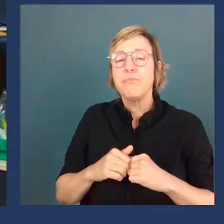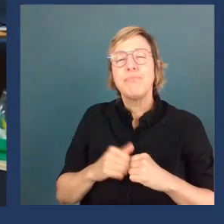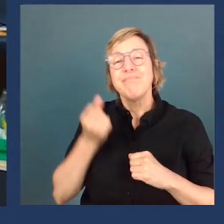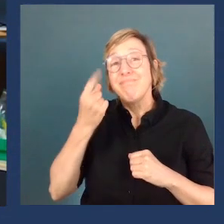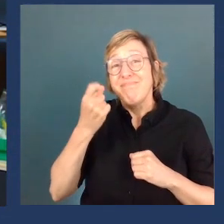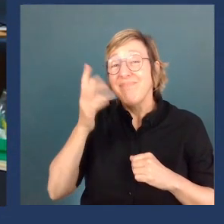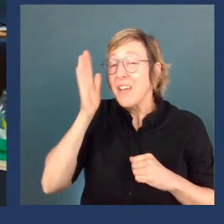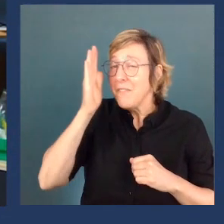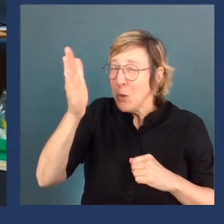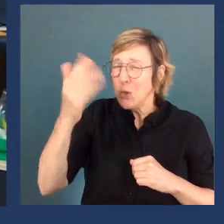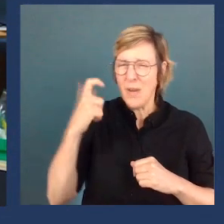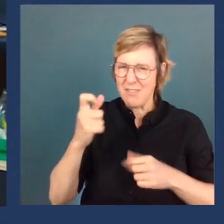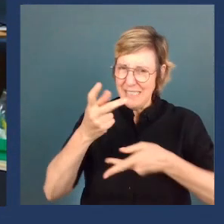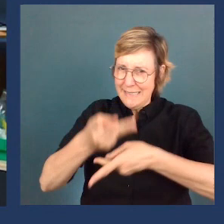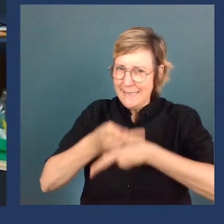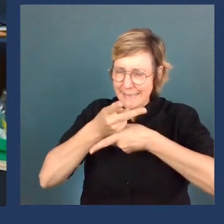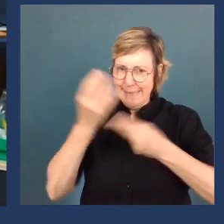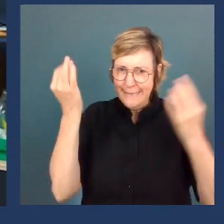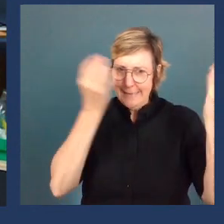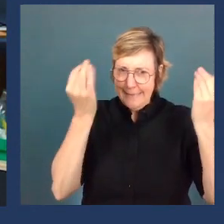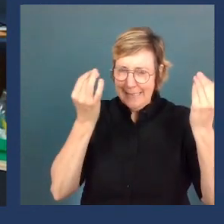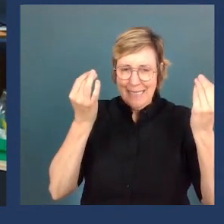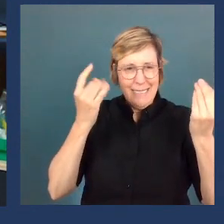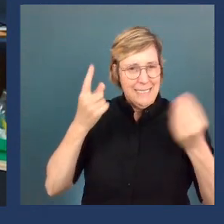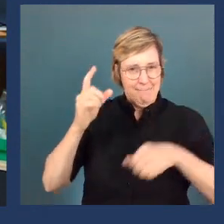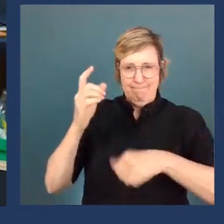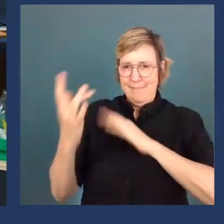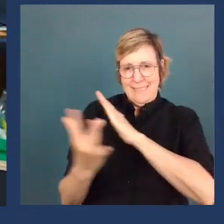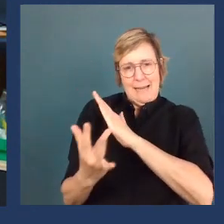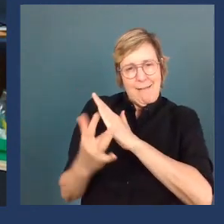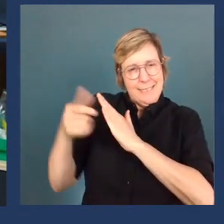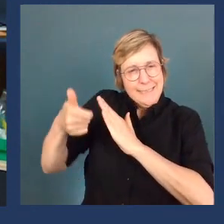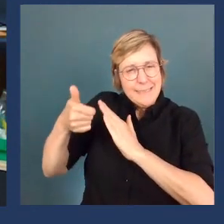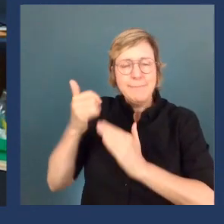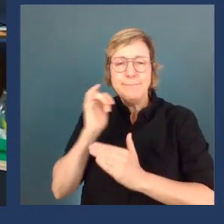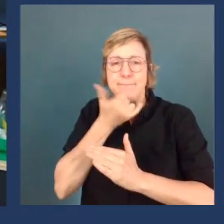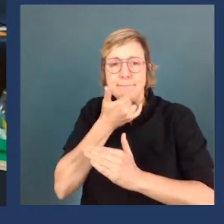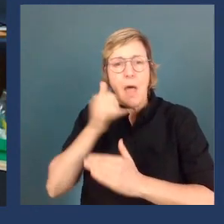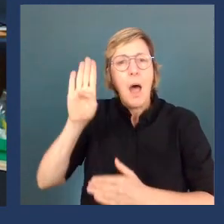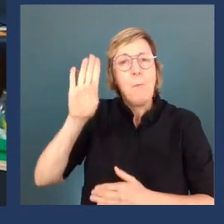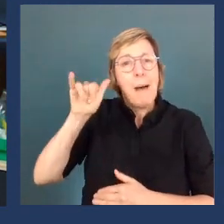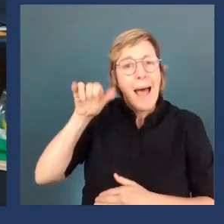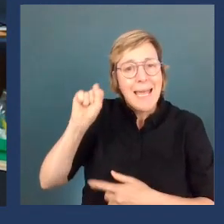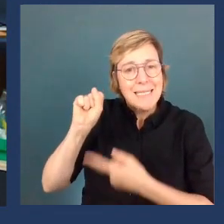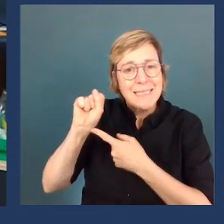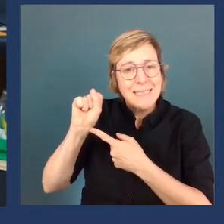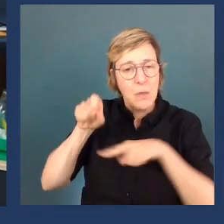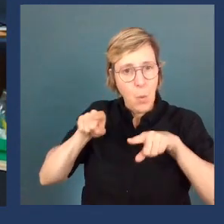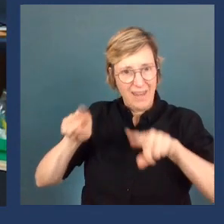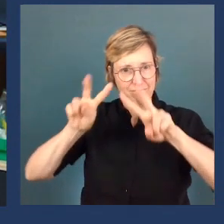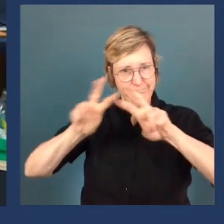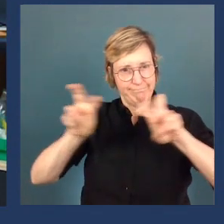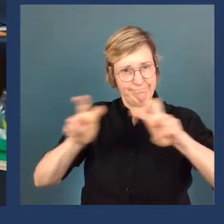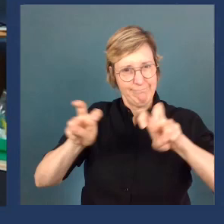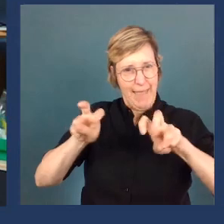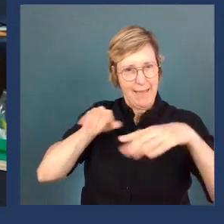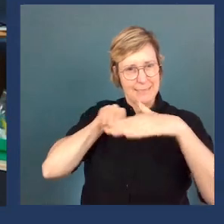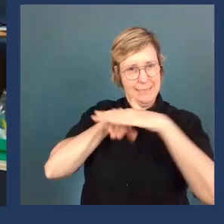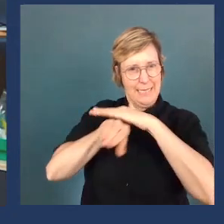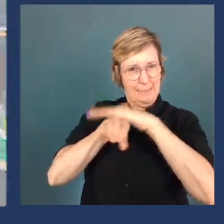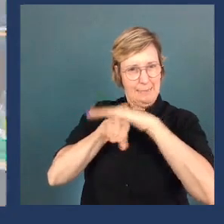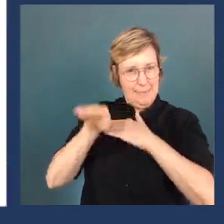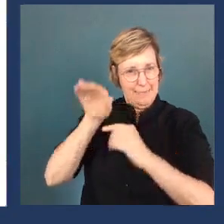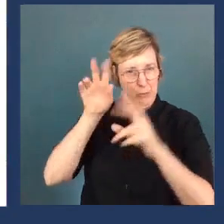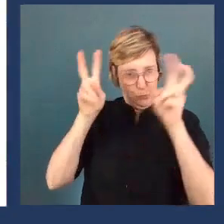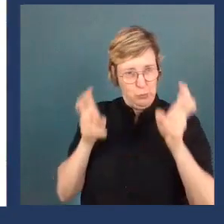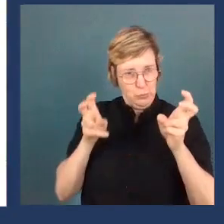worry about, though, is biases and other issues that can come up when you're specifically dealing with accessibility